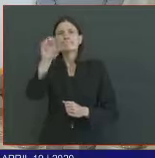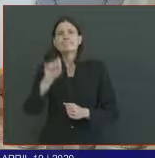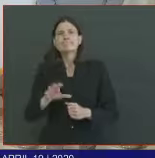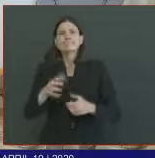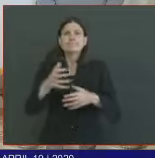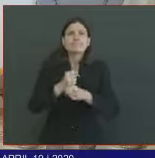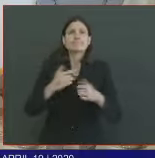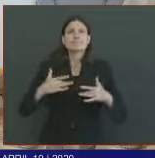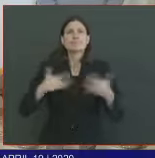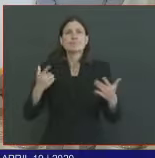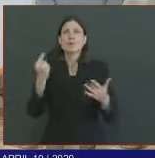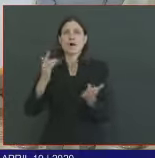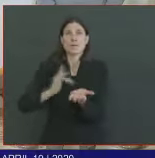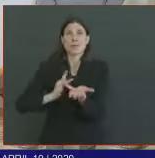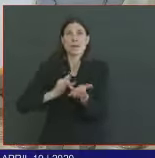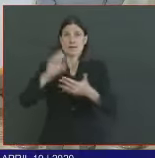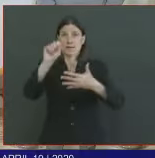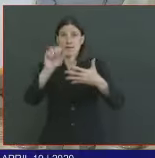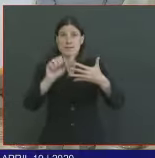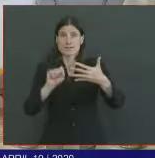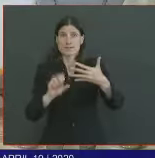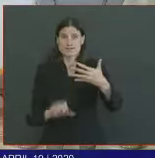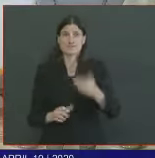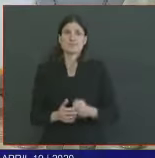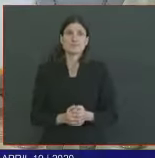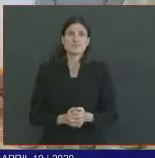length about the fact that